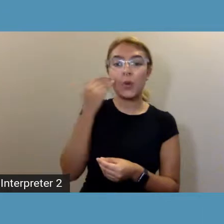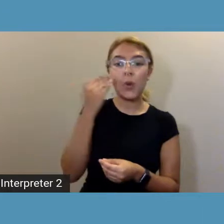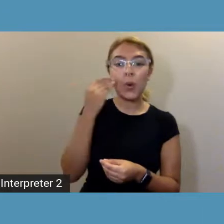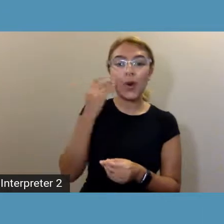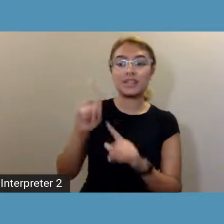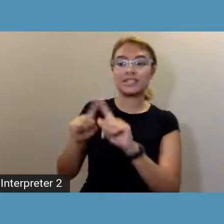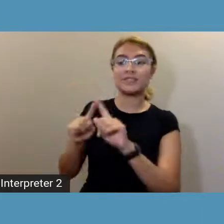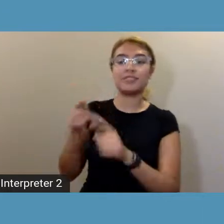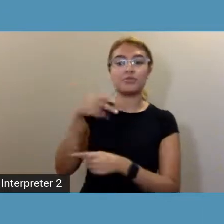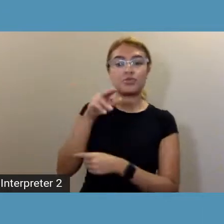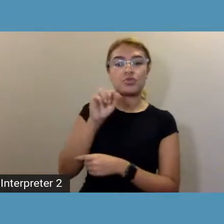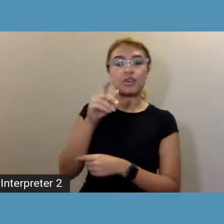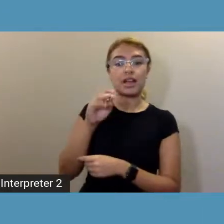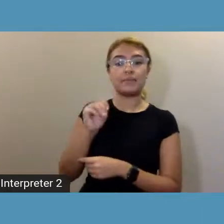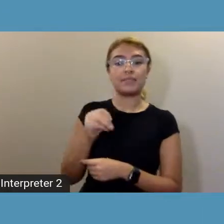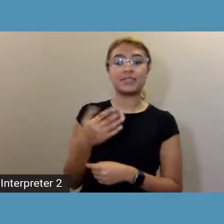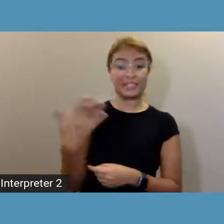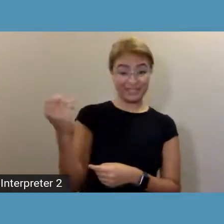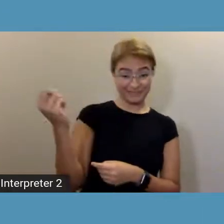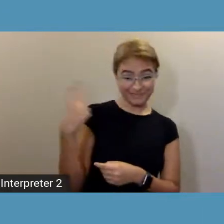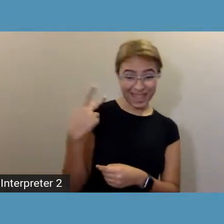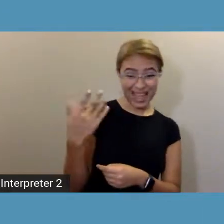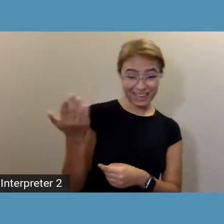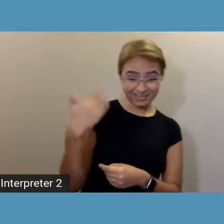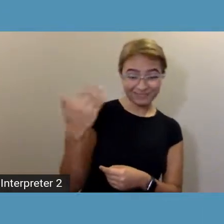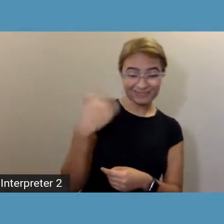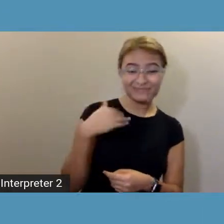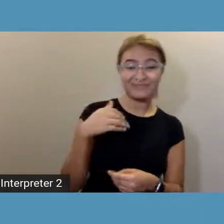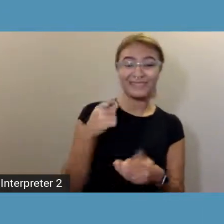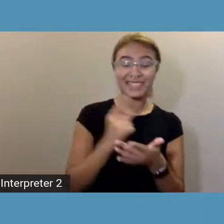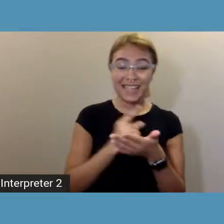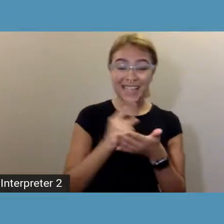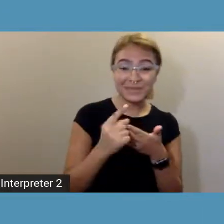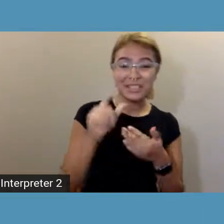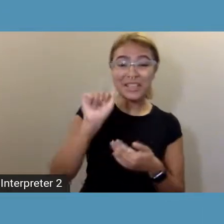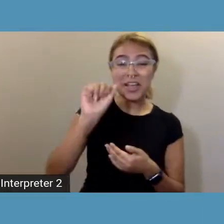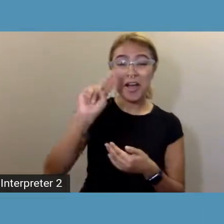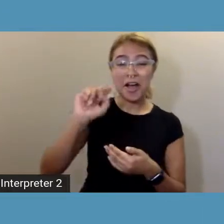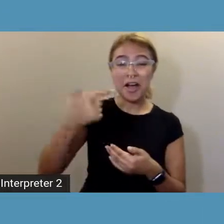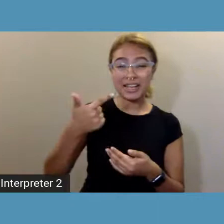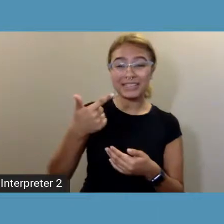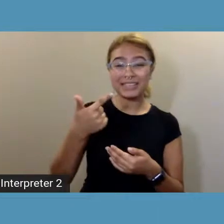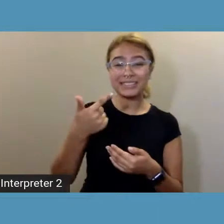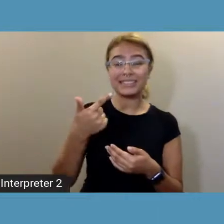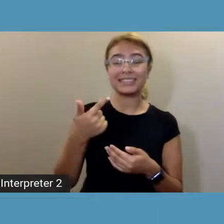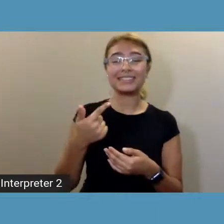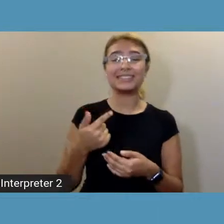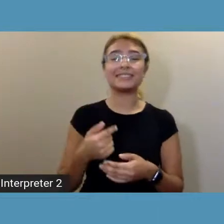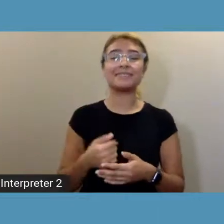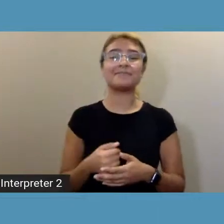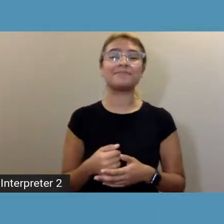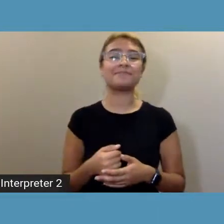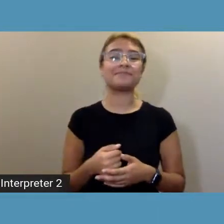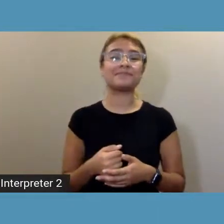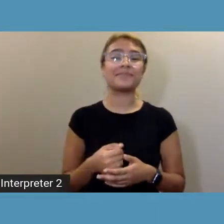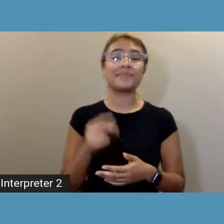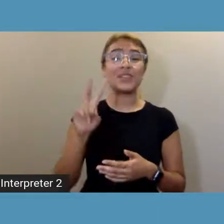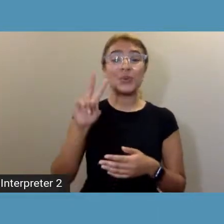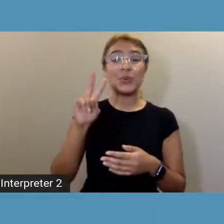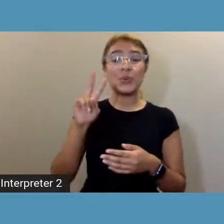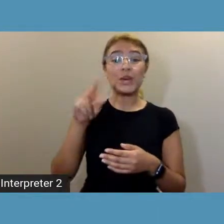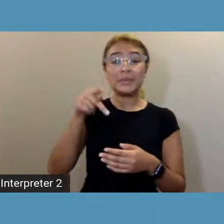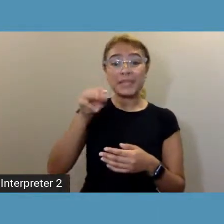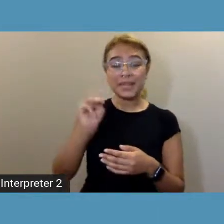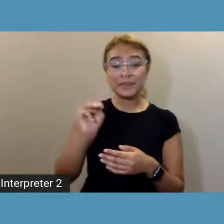us next week on August 19th at 11 a.m. Pacific time, 2 p.m. Eastern, for the second